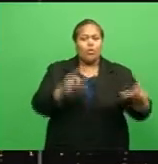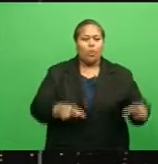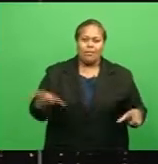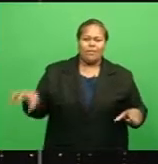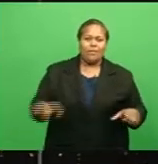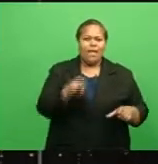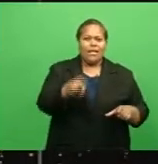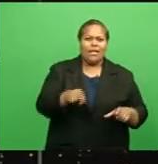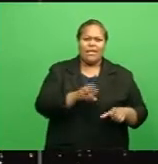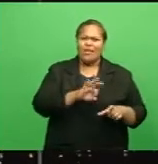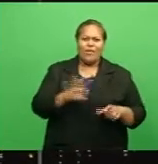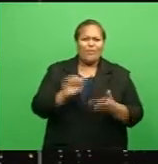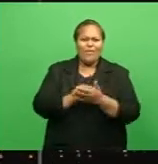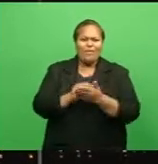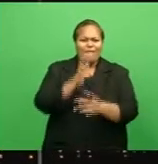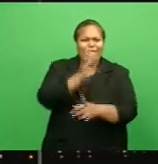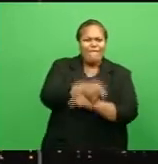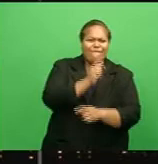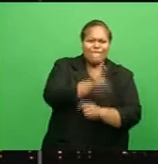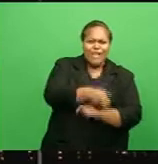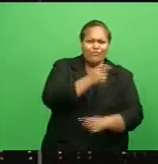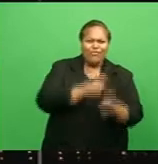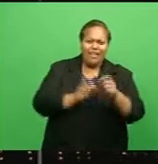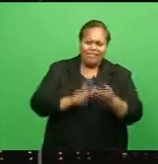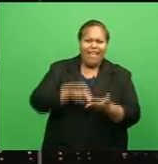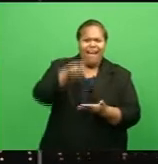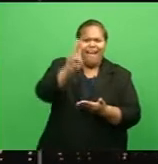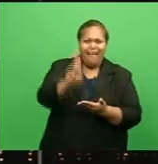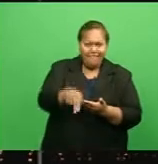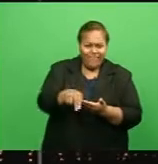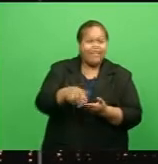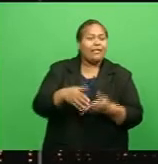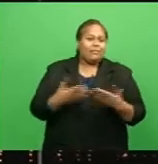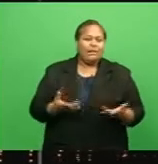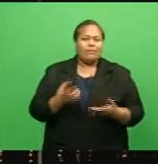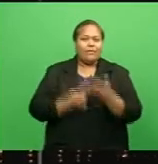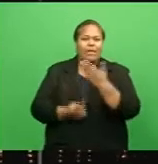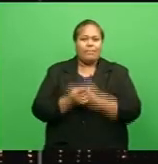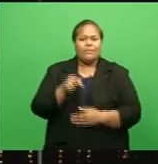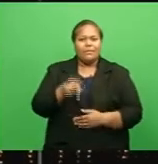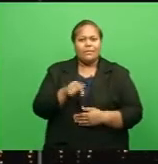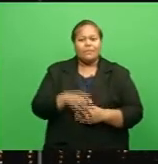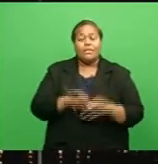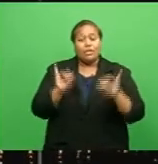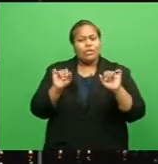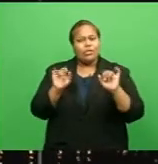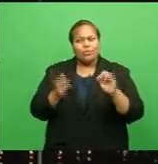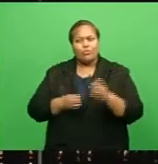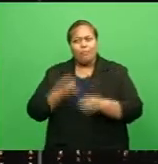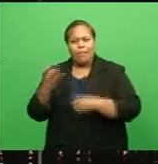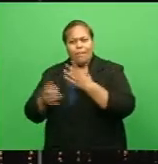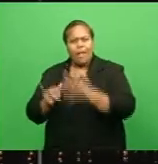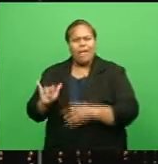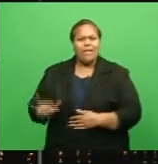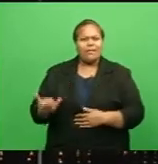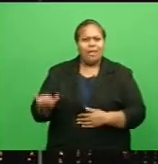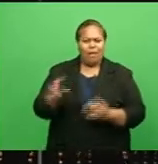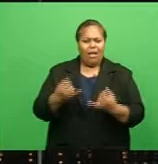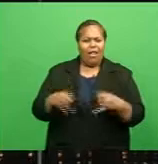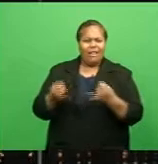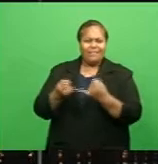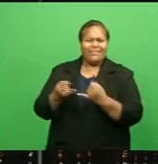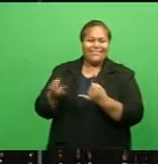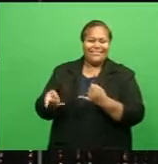for Fisheries Semi Koroilavisau says the issue was recently raised with them, particularly by those living in the Yasawa Islands. Kelly